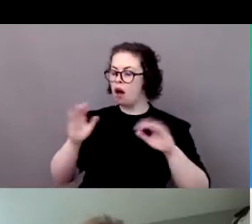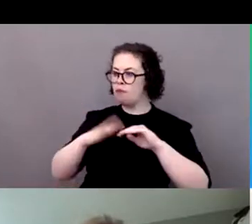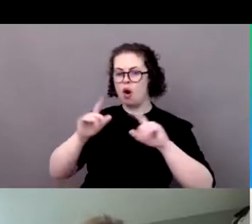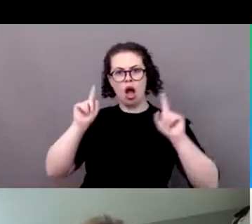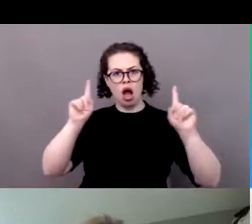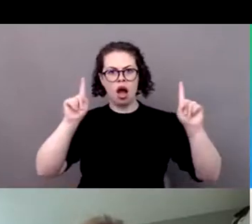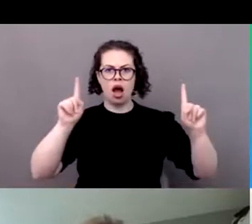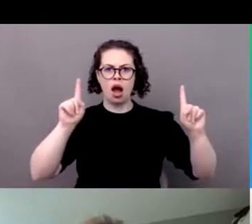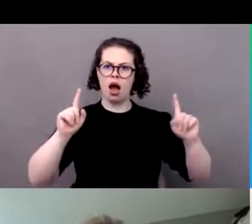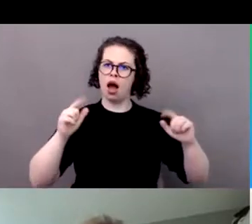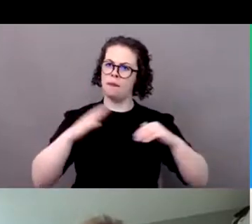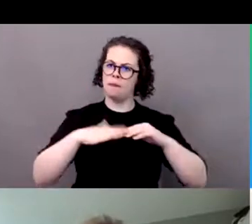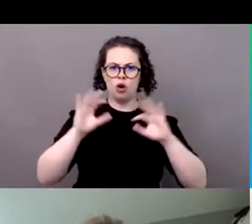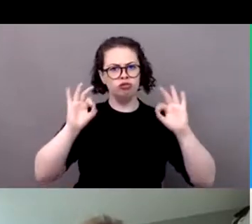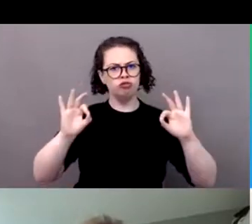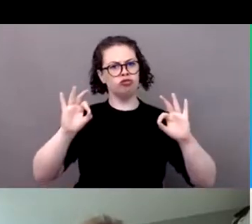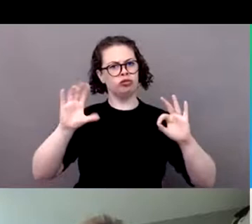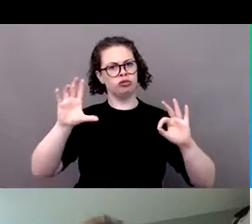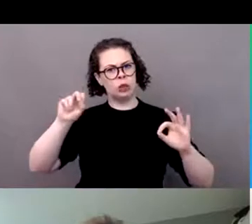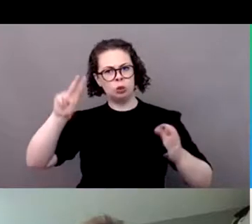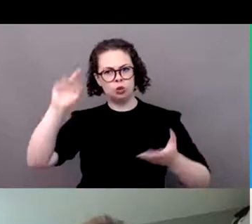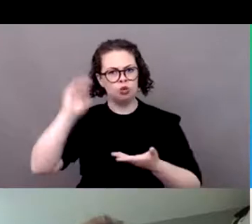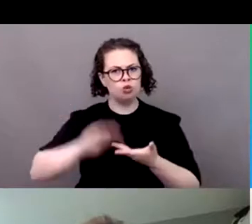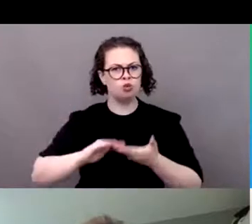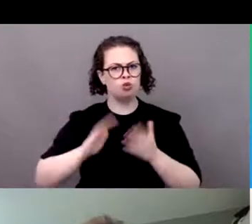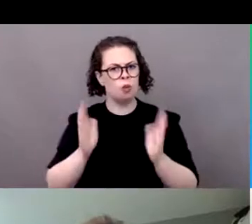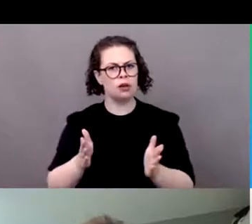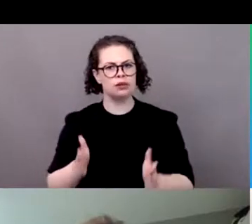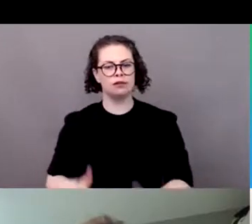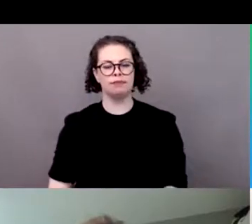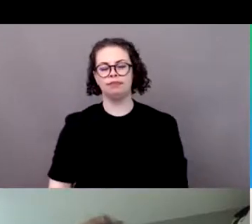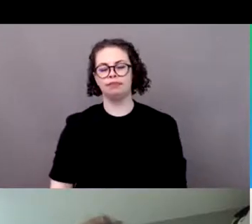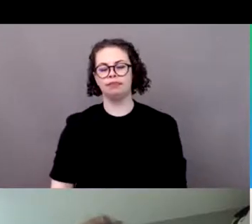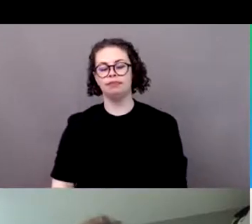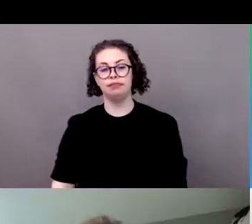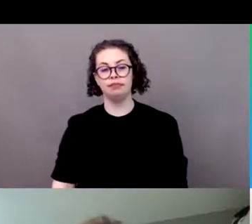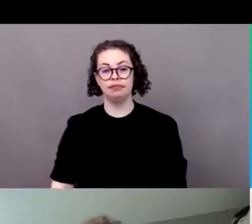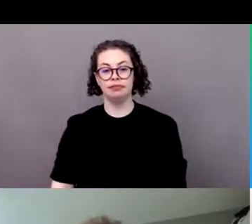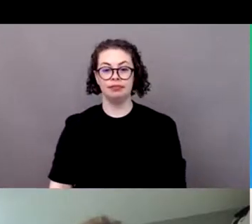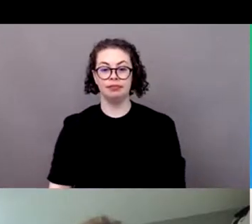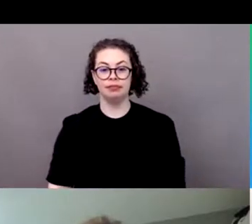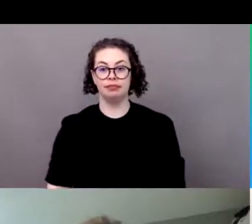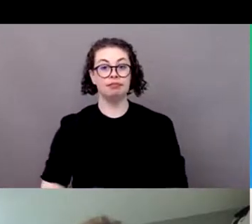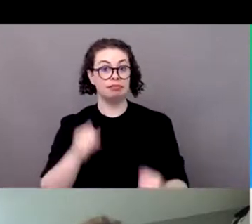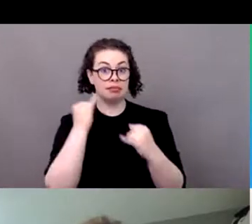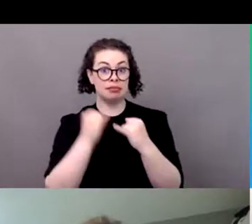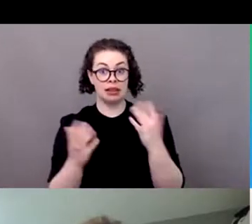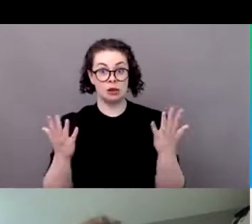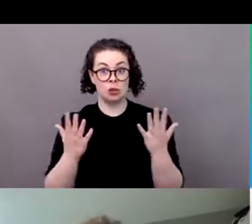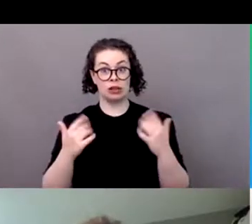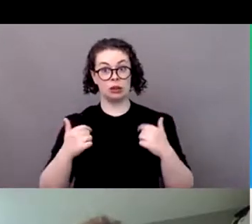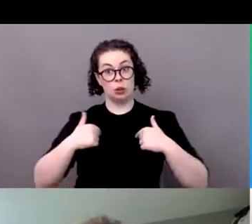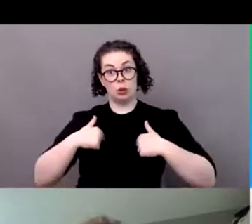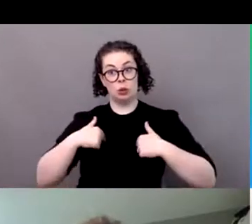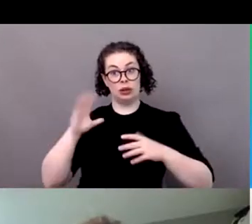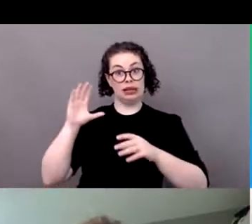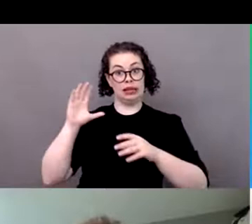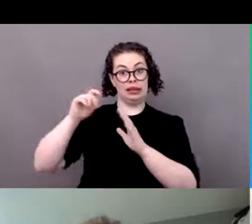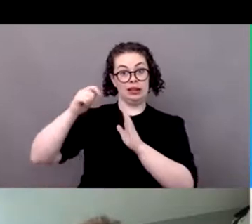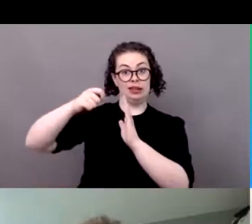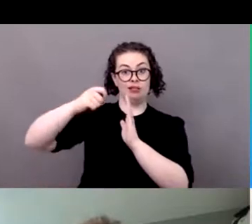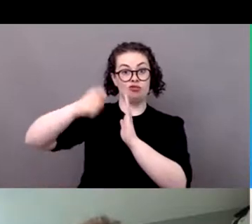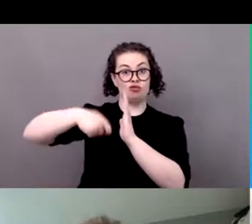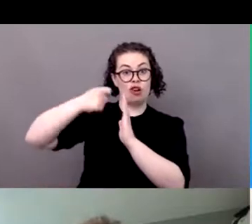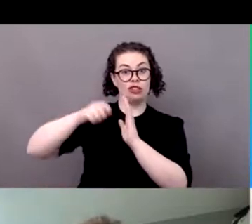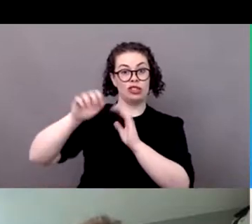initiative. Finally, just would like to mention that participating in the European projects on environment, but on